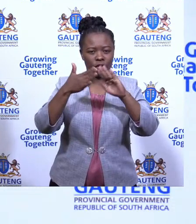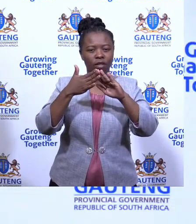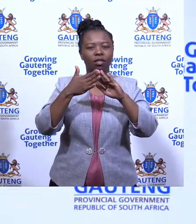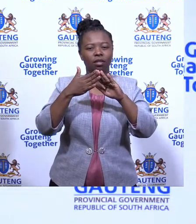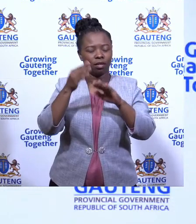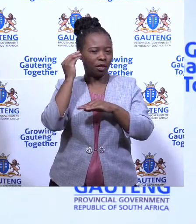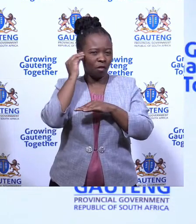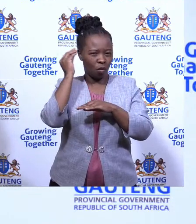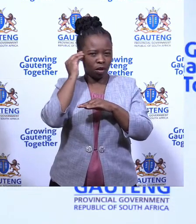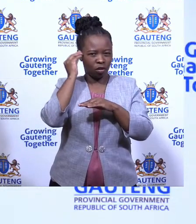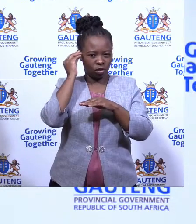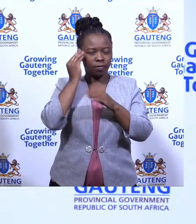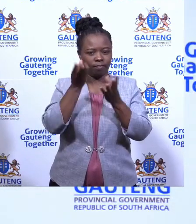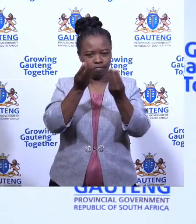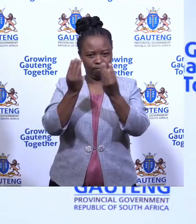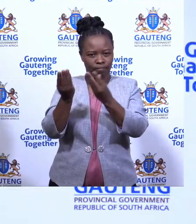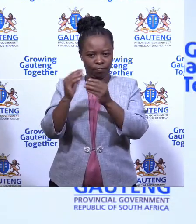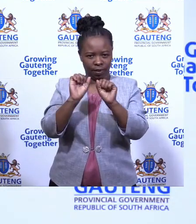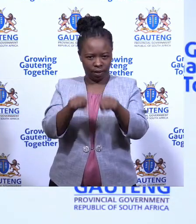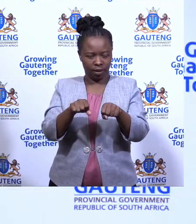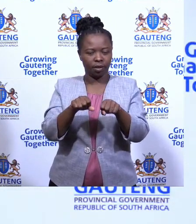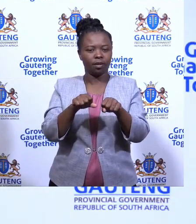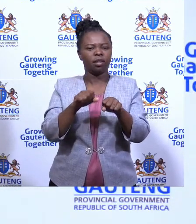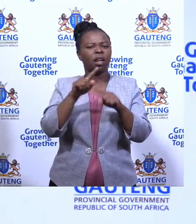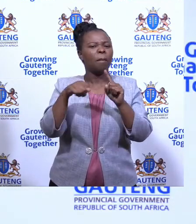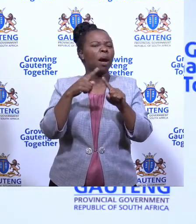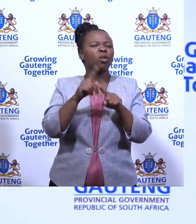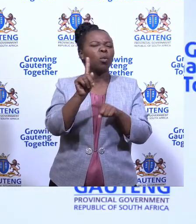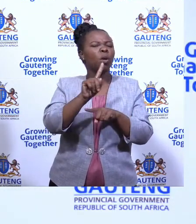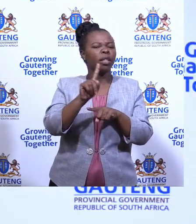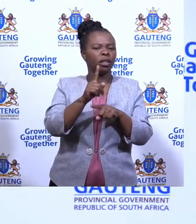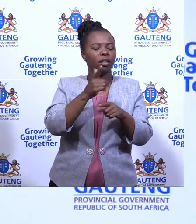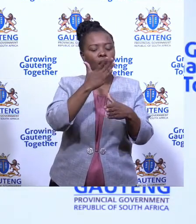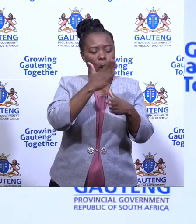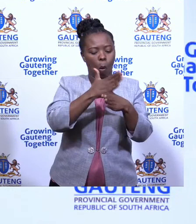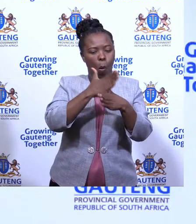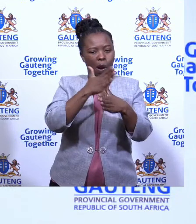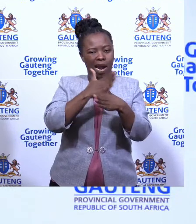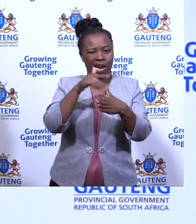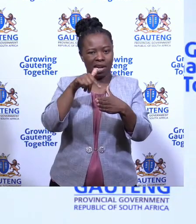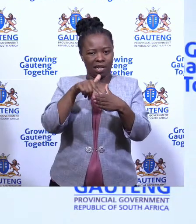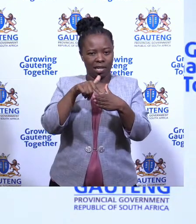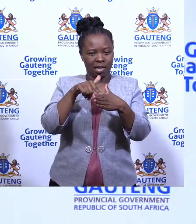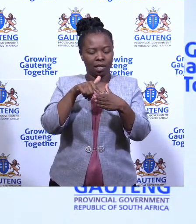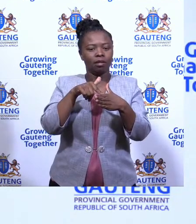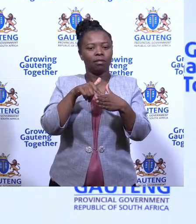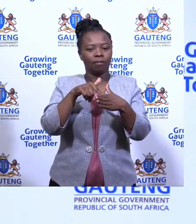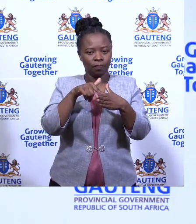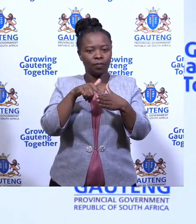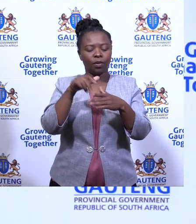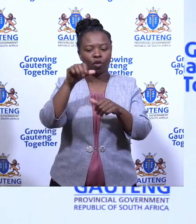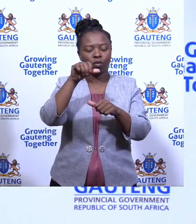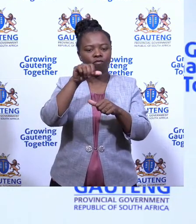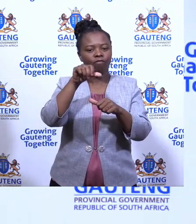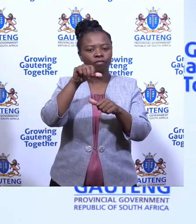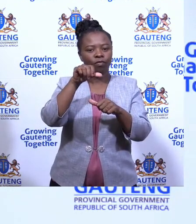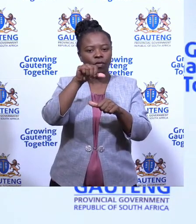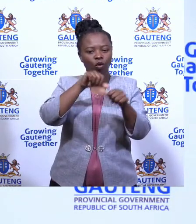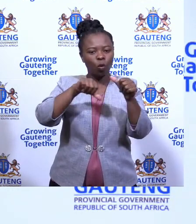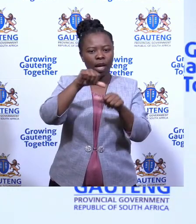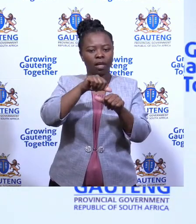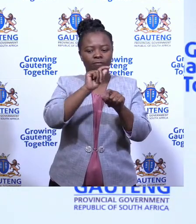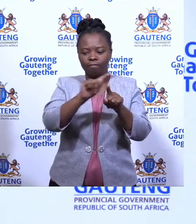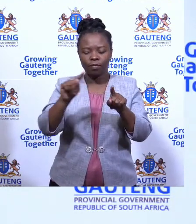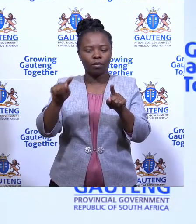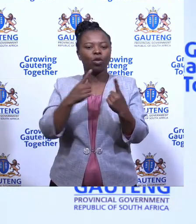about the work that the various sectors of society are doing, and